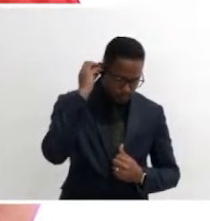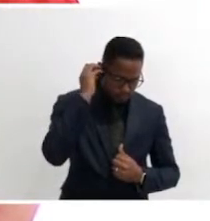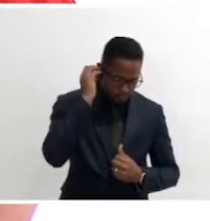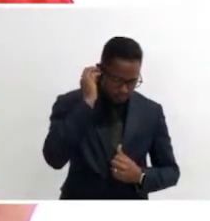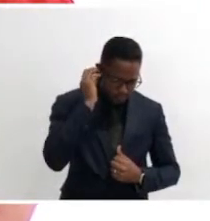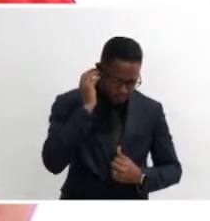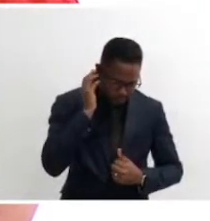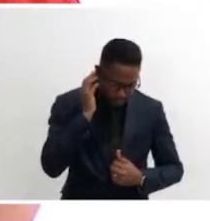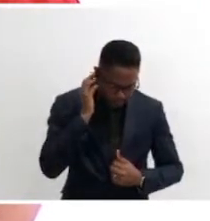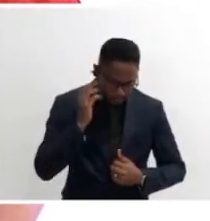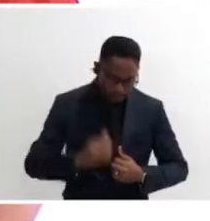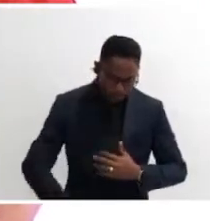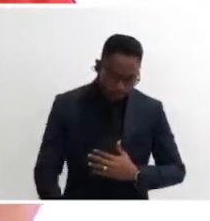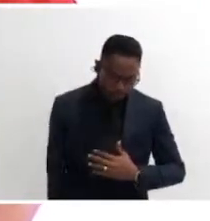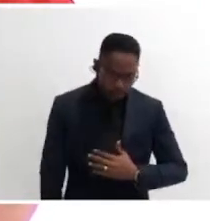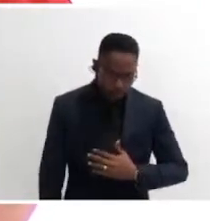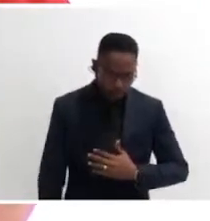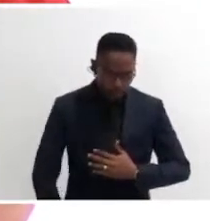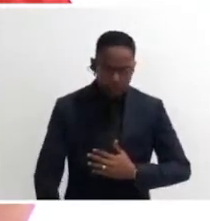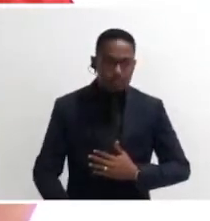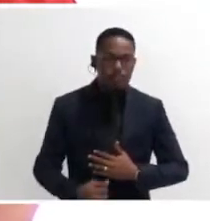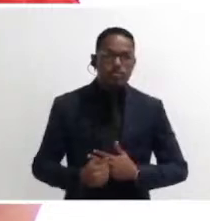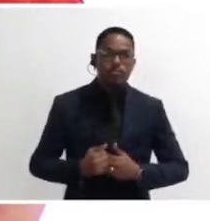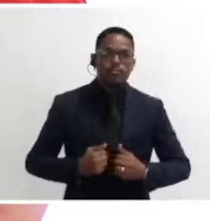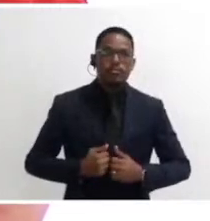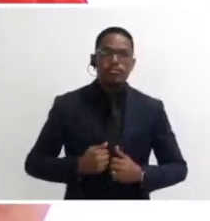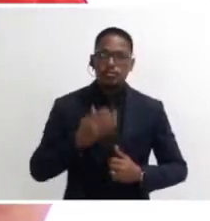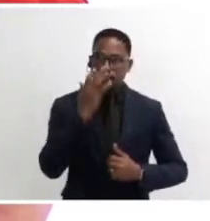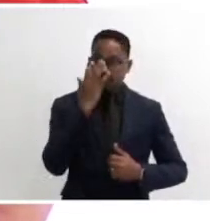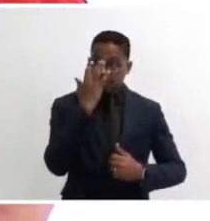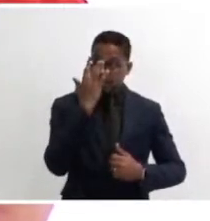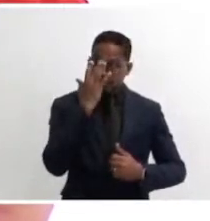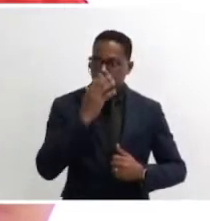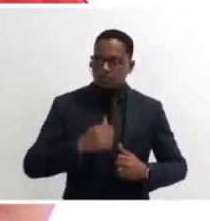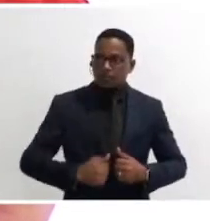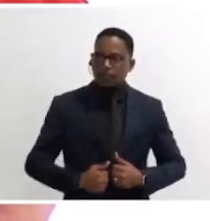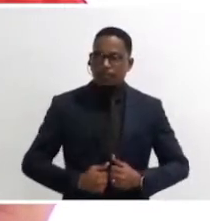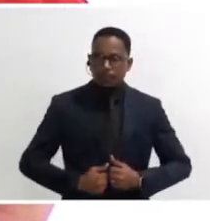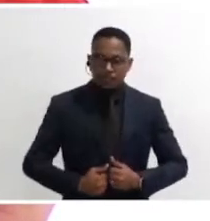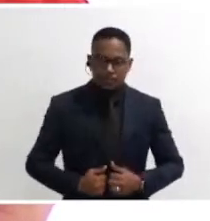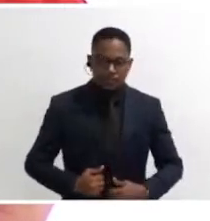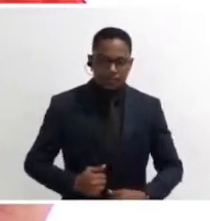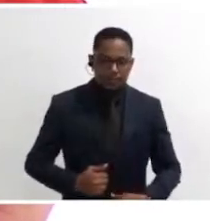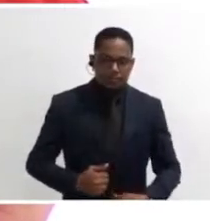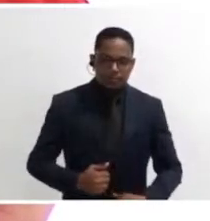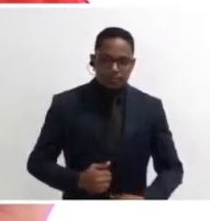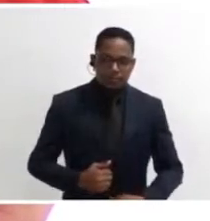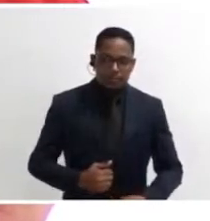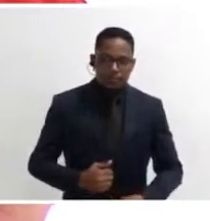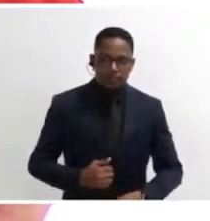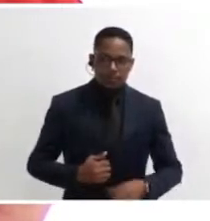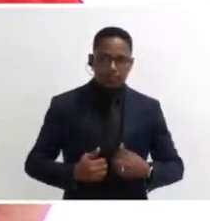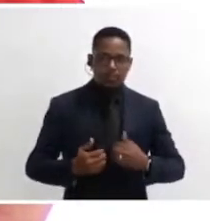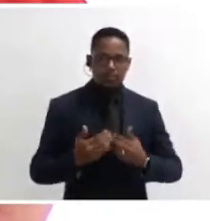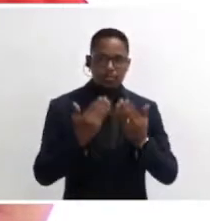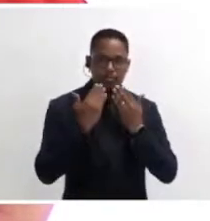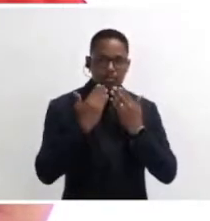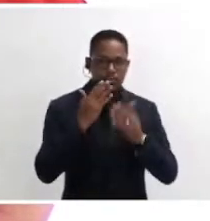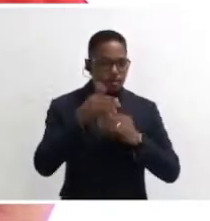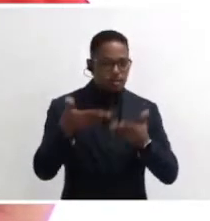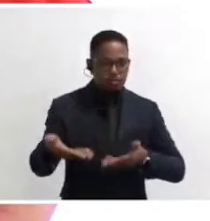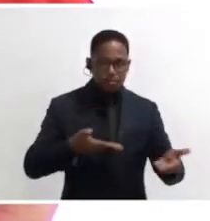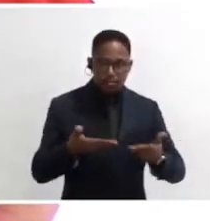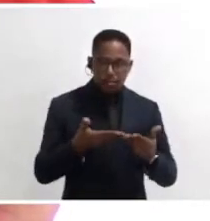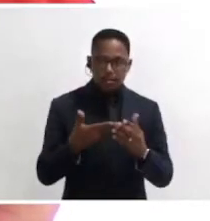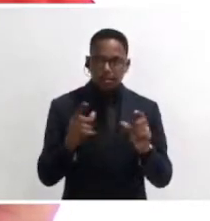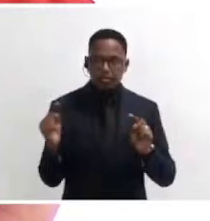for me, I usually give a technical presentation, which you will see is a technical presentation, but this seems to be so much more. And